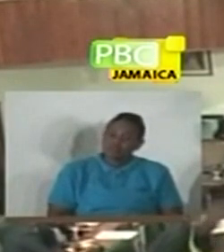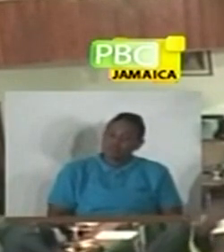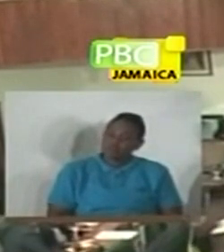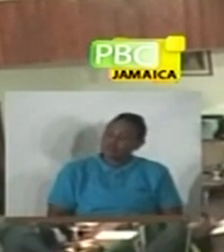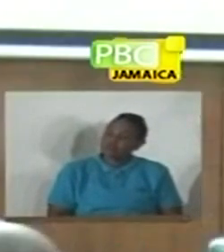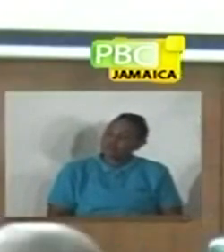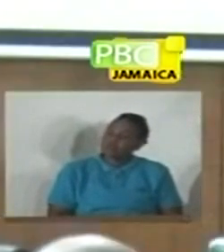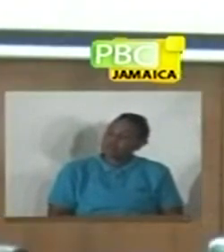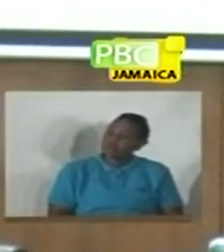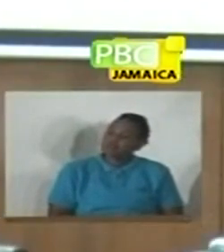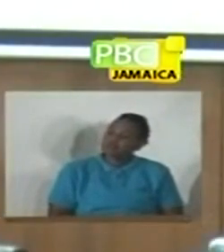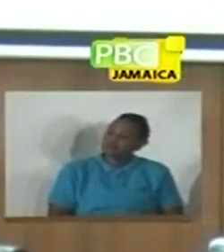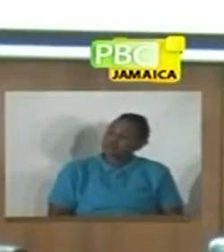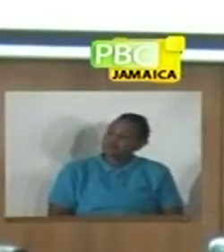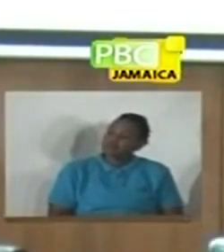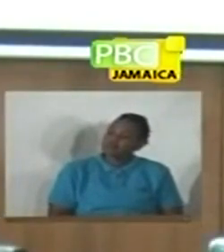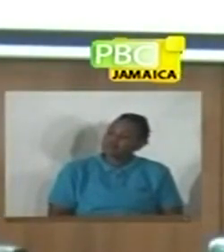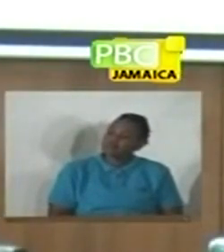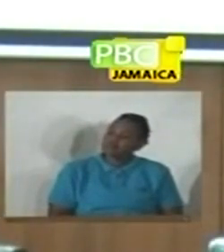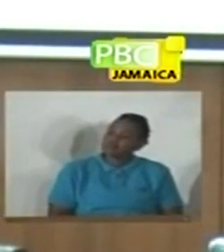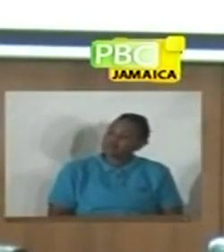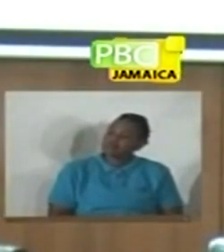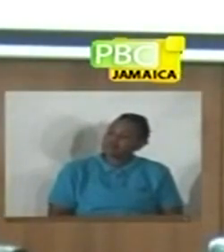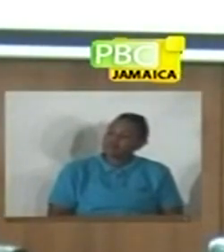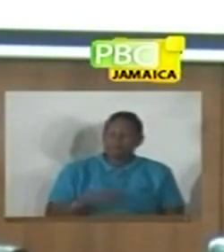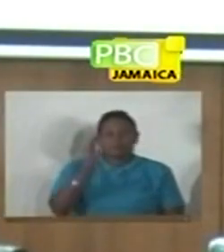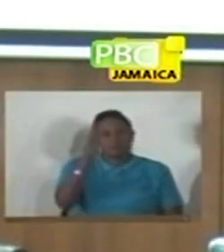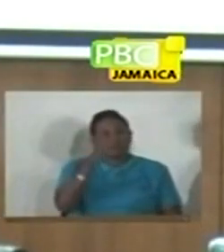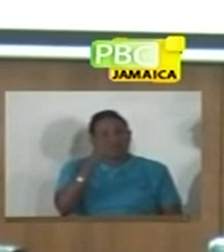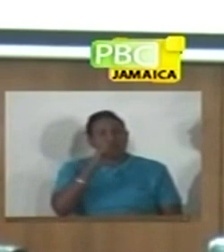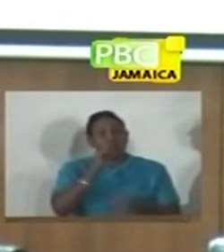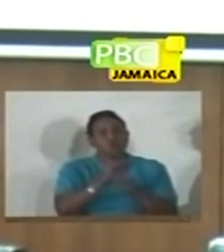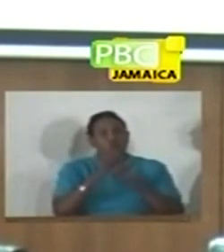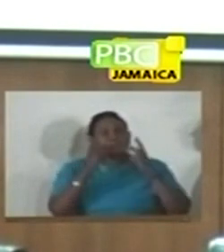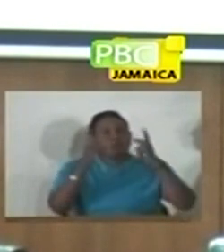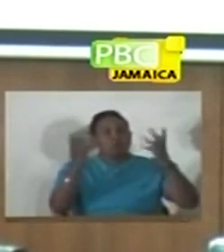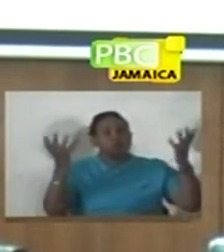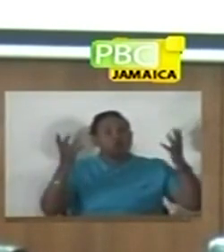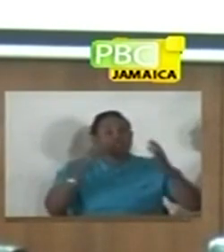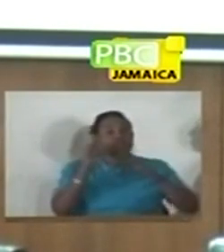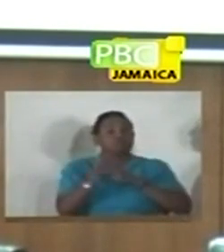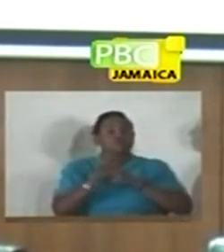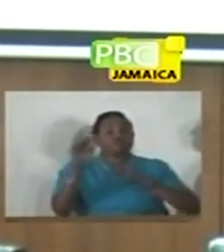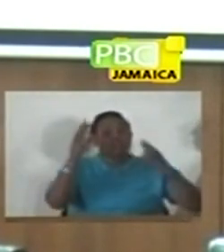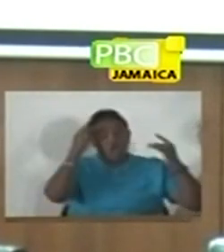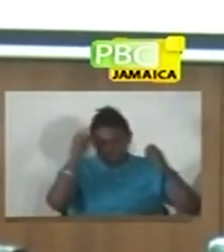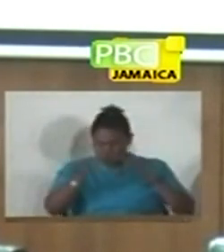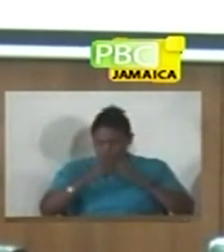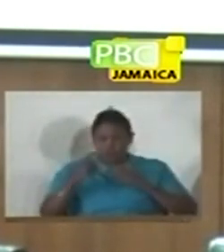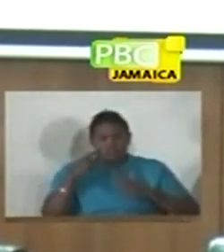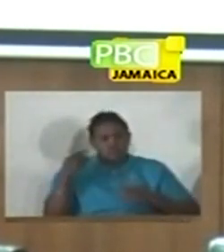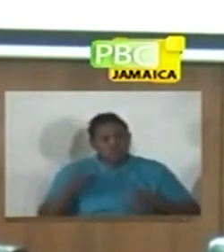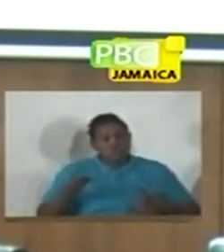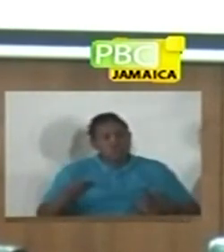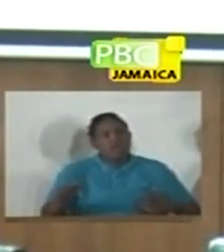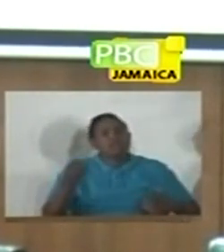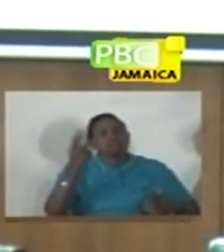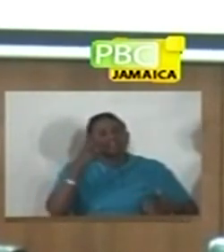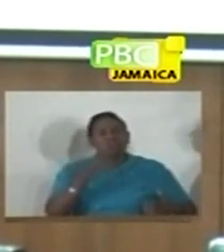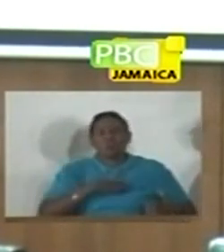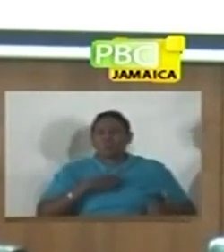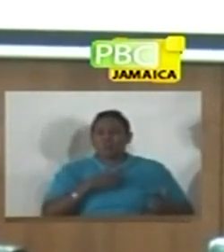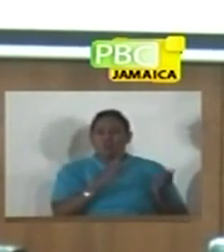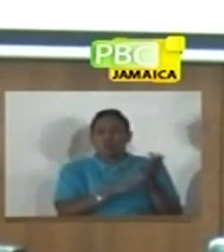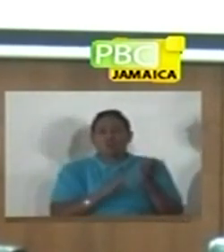colleagues. Mr. Speaker, I wish to assure the public that the Ministry is concerned with the trend of precariousness in